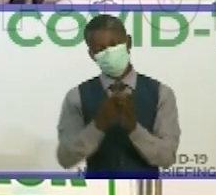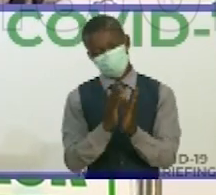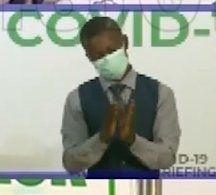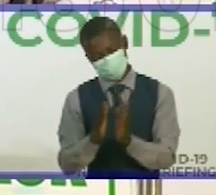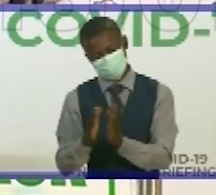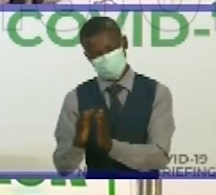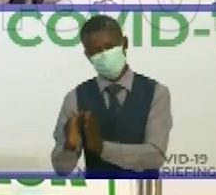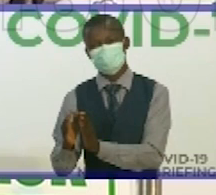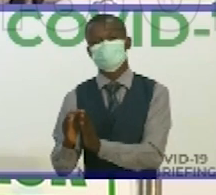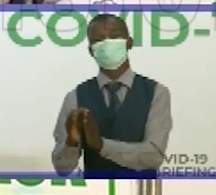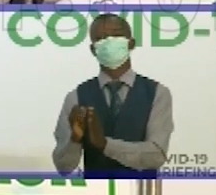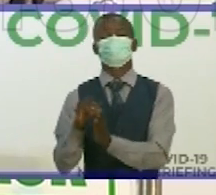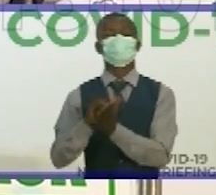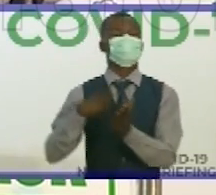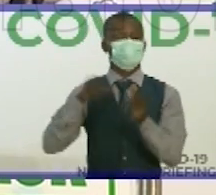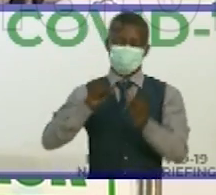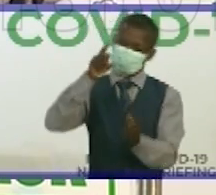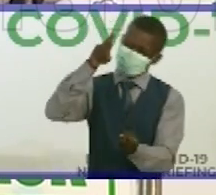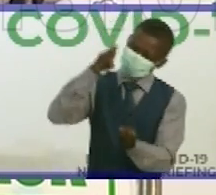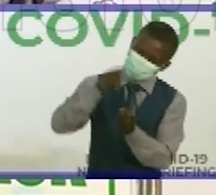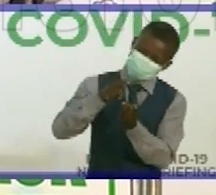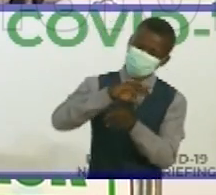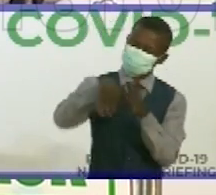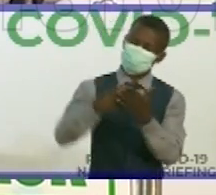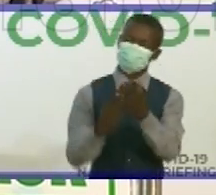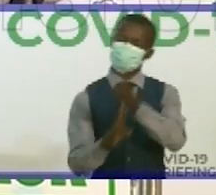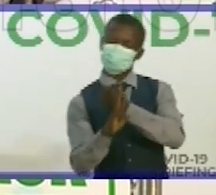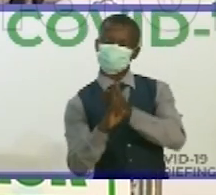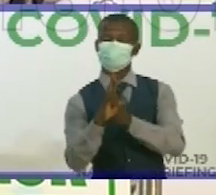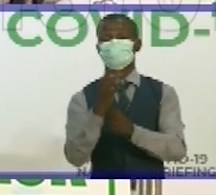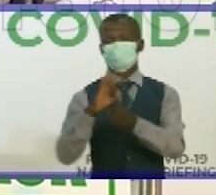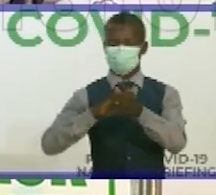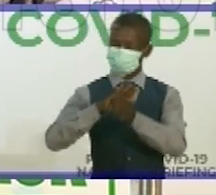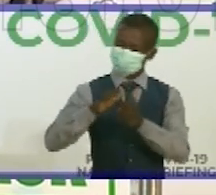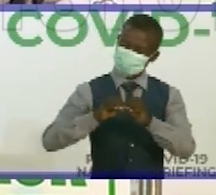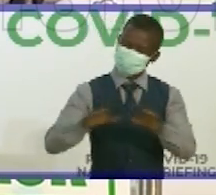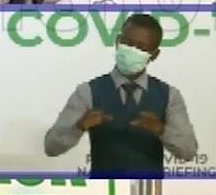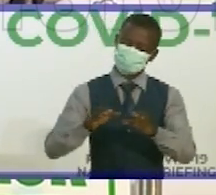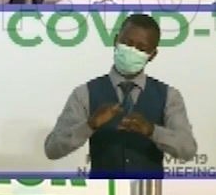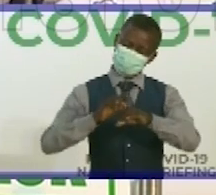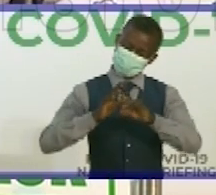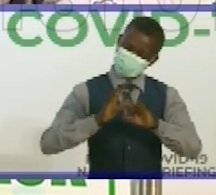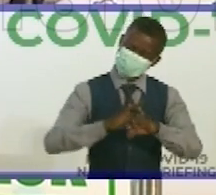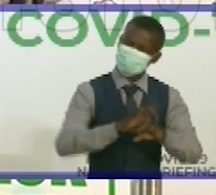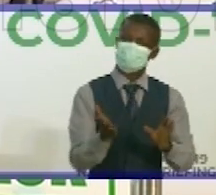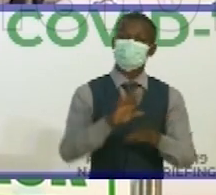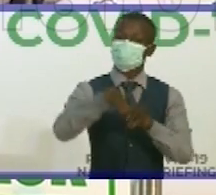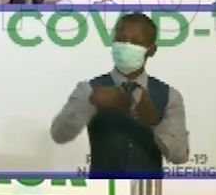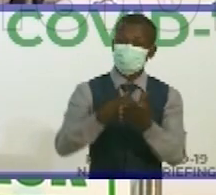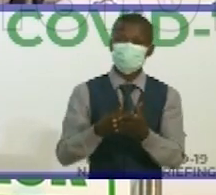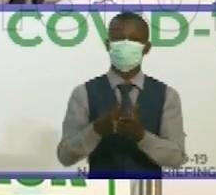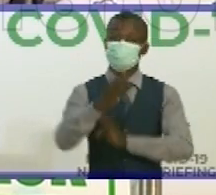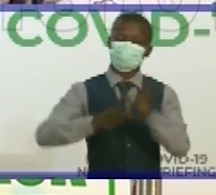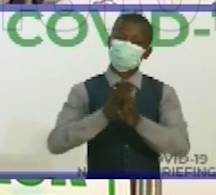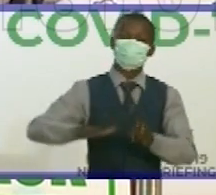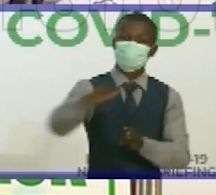as to reduce the risk of COVID-19 transmission. All over the world, mass gatherings have